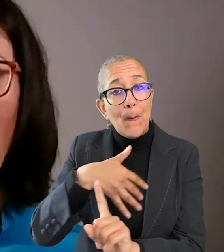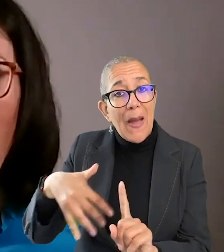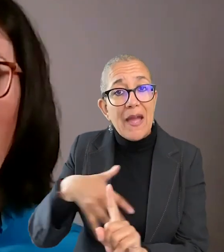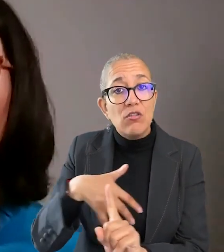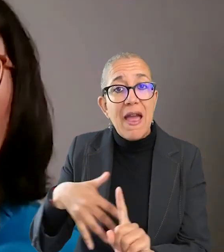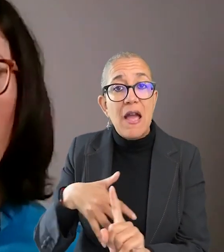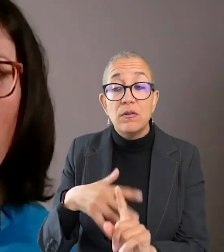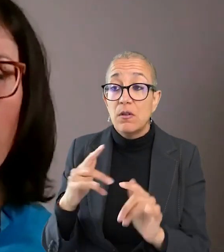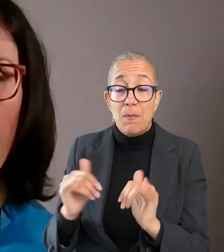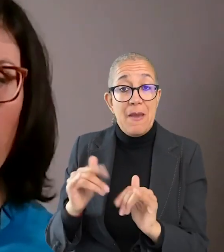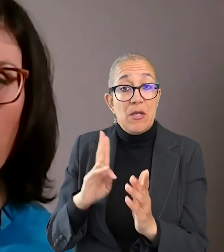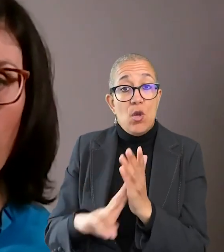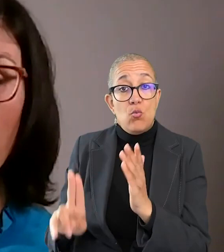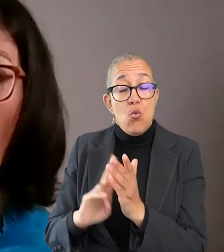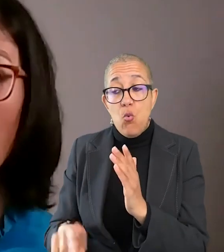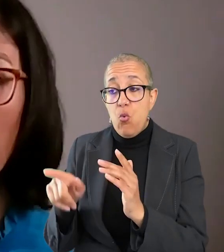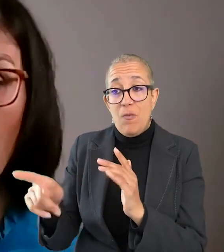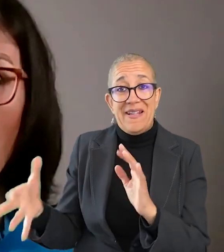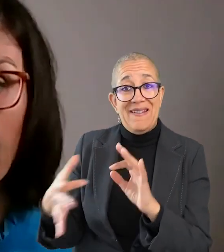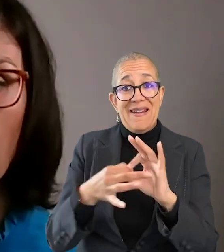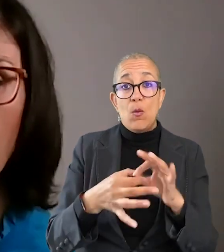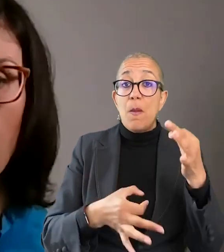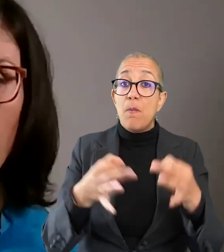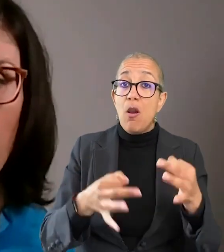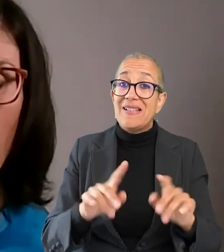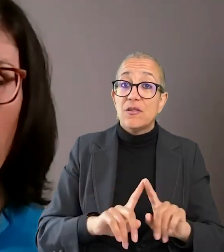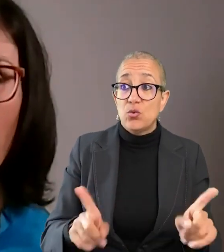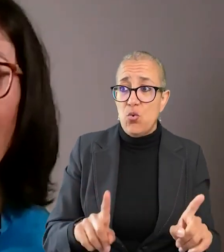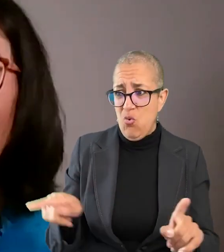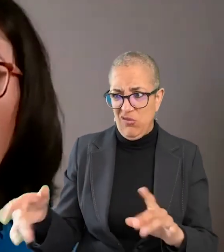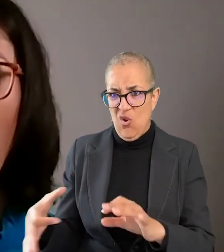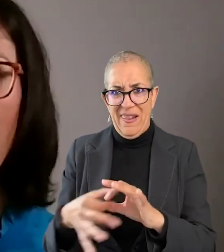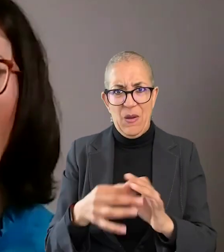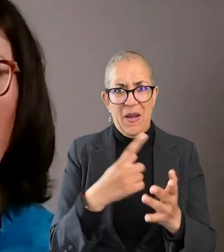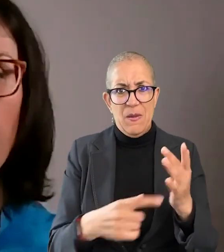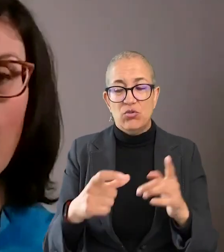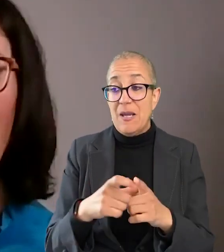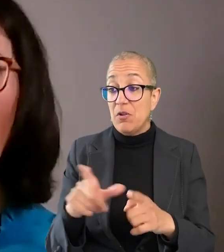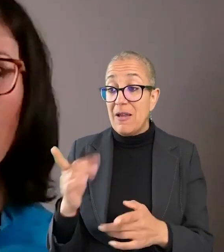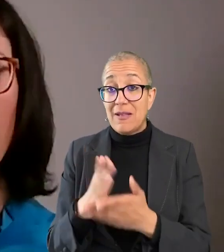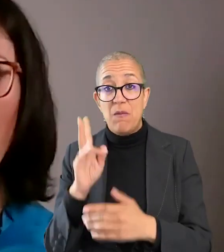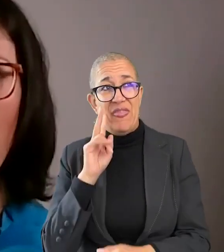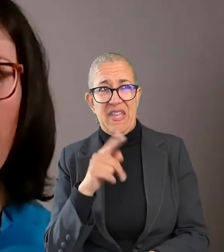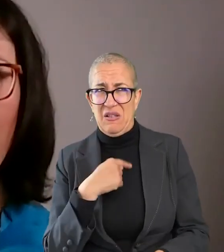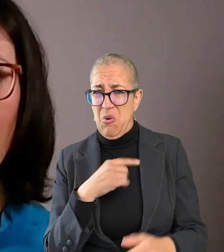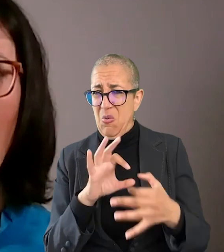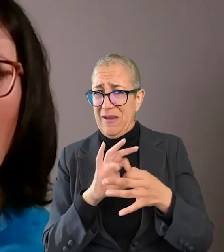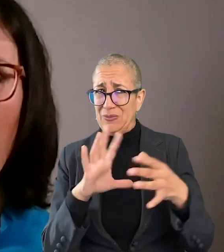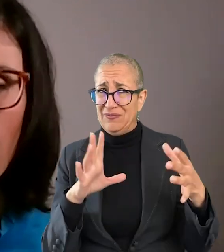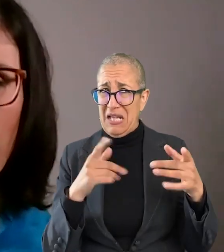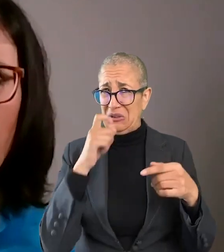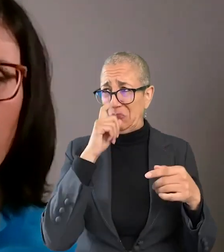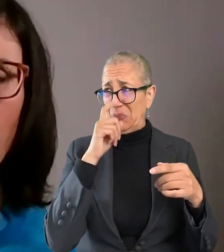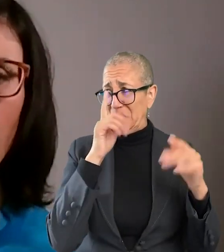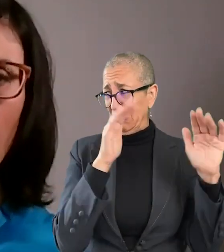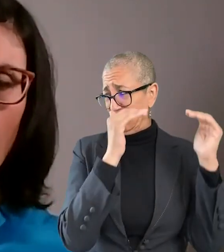who maybe don't normally associate themselves with politics at all, let alone the Liberal Democrats, who are seen by some as being a bit out of touch and elitist.